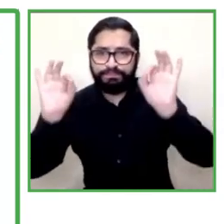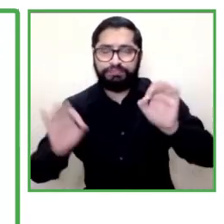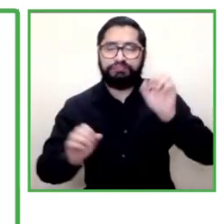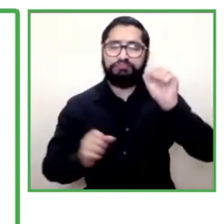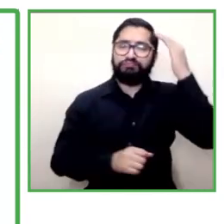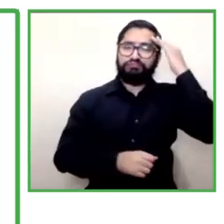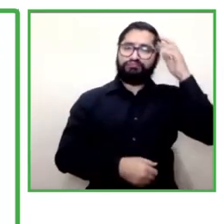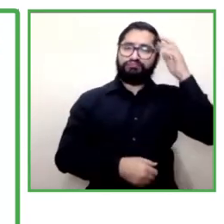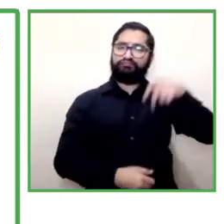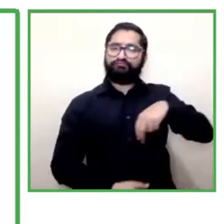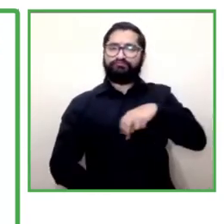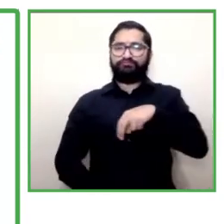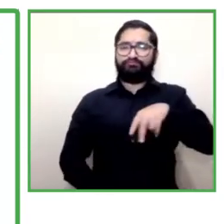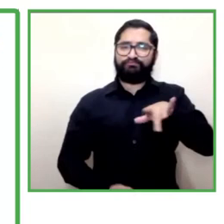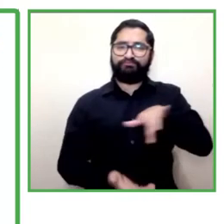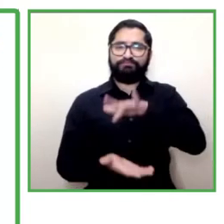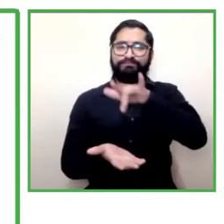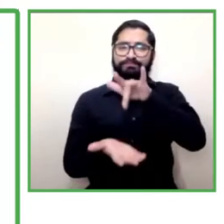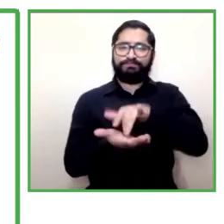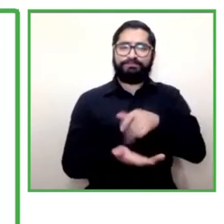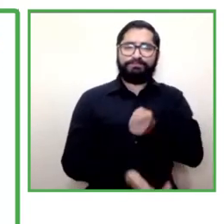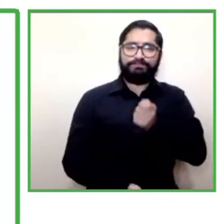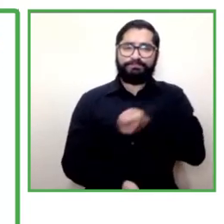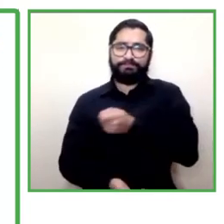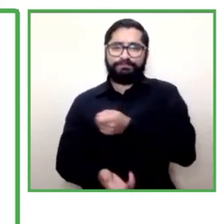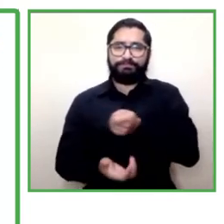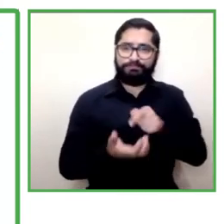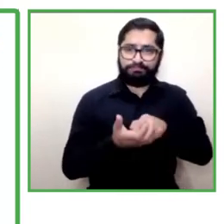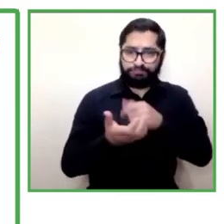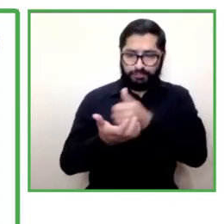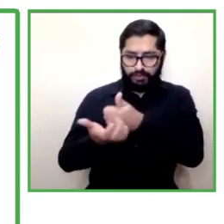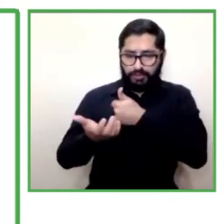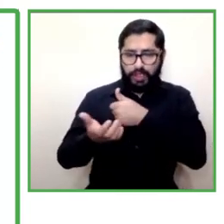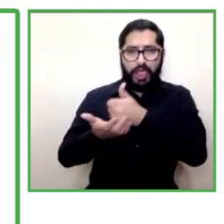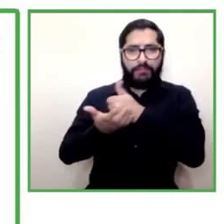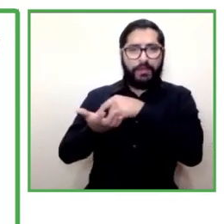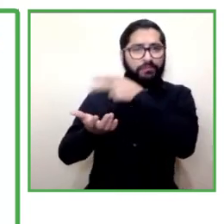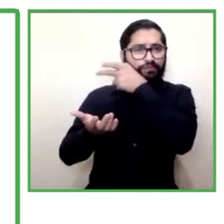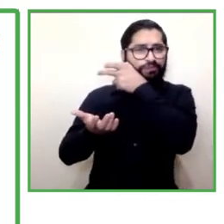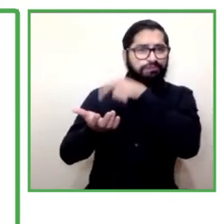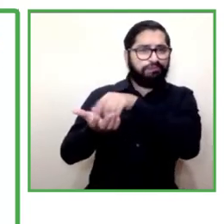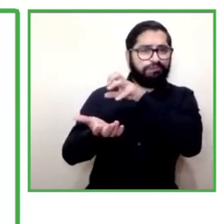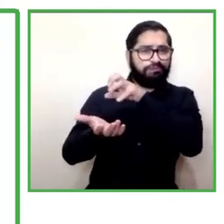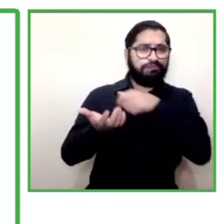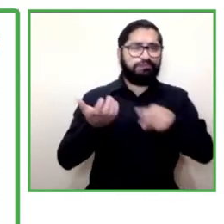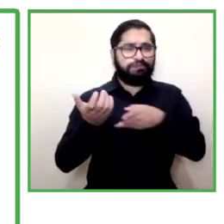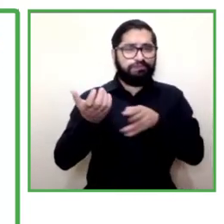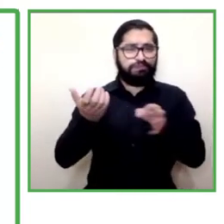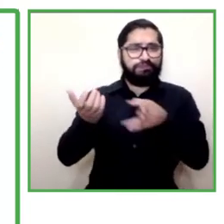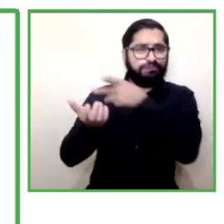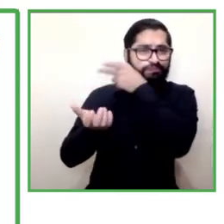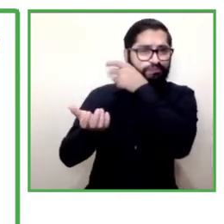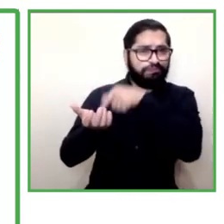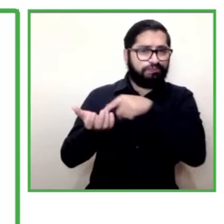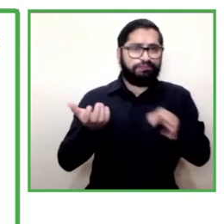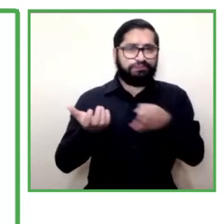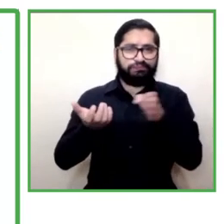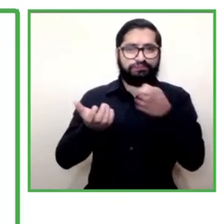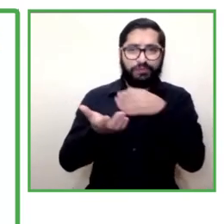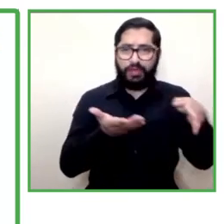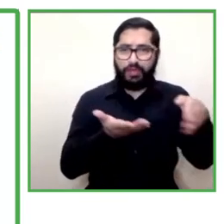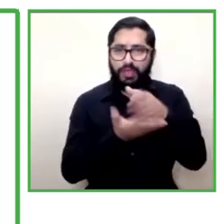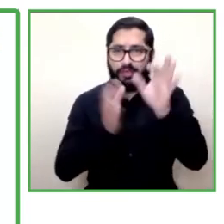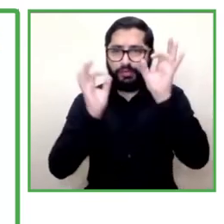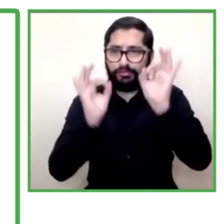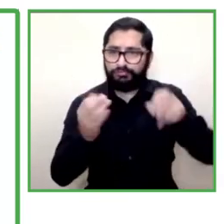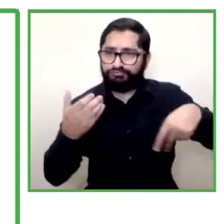way, and they can get redirection by simply shaking their mobile devices. They are also notified when they arrive at their